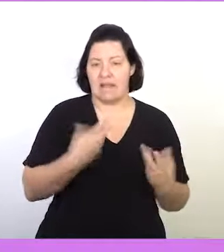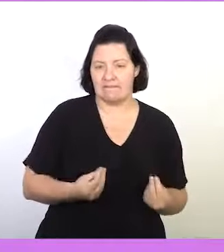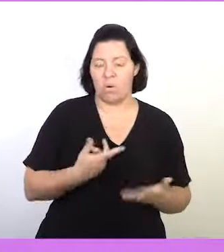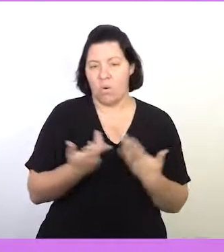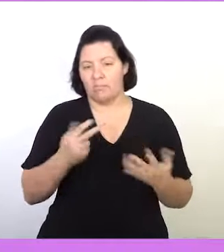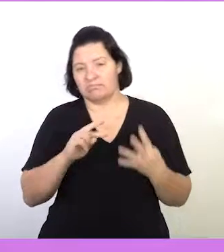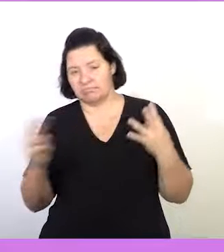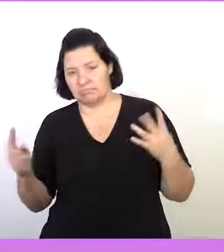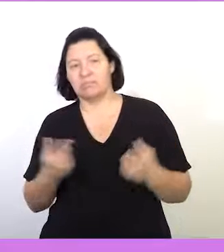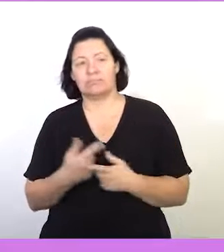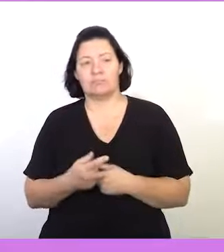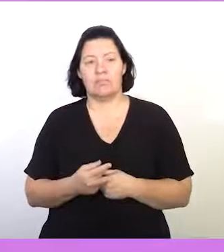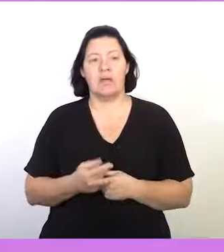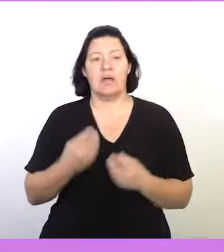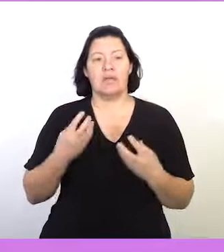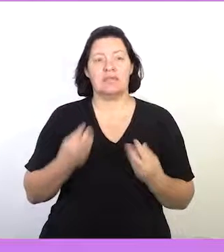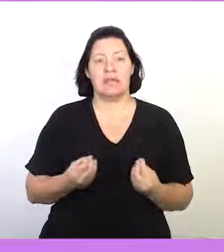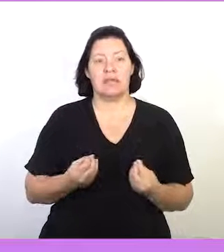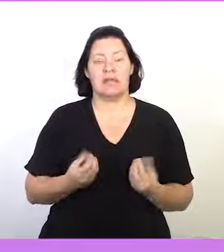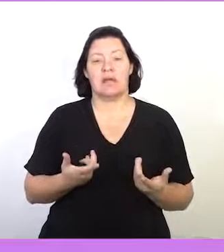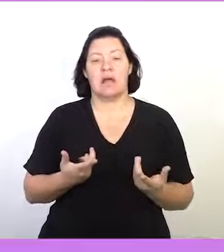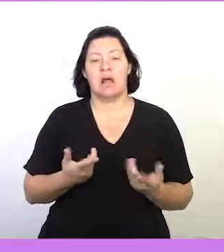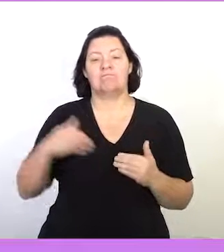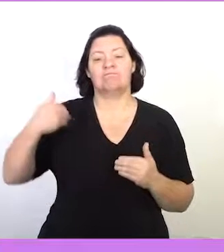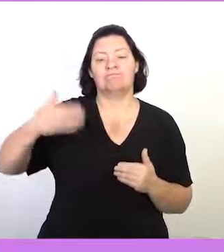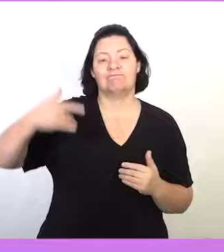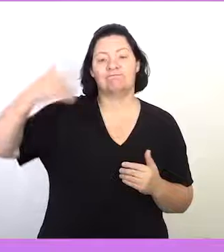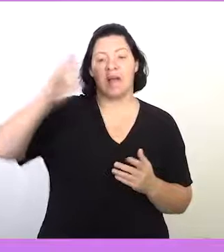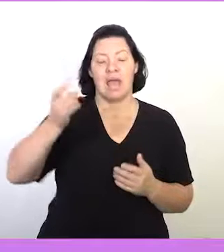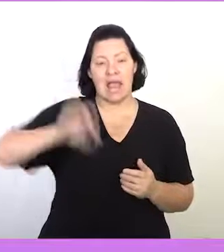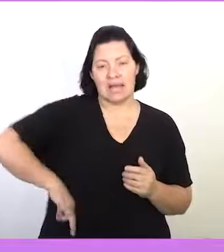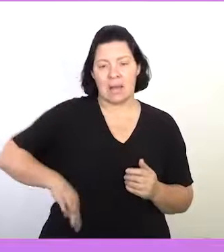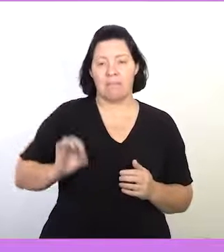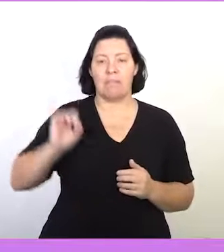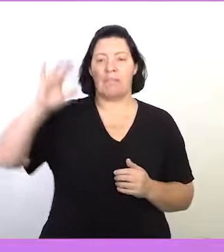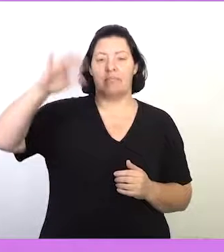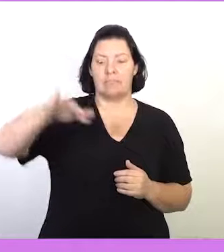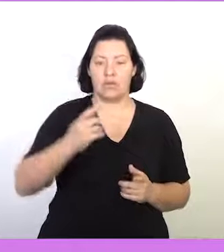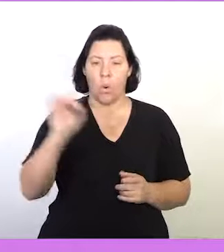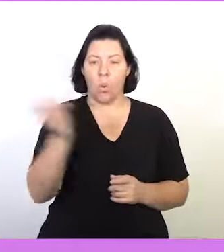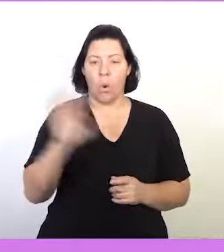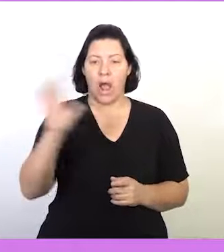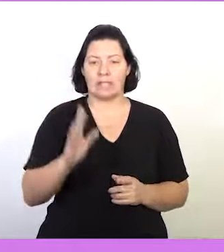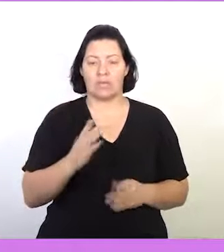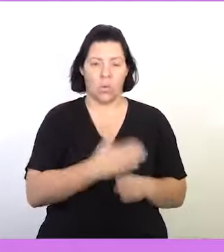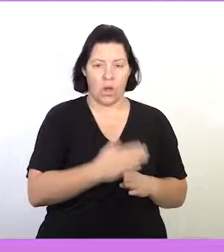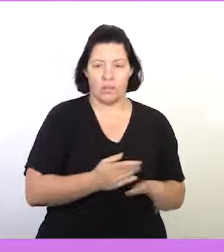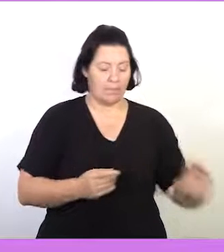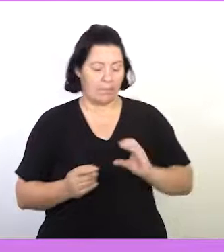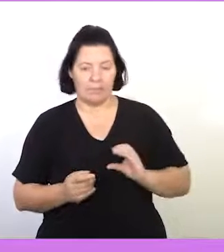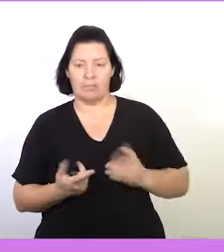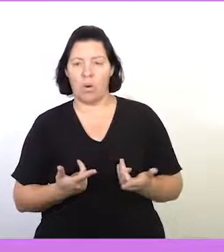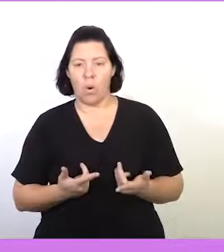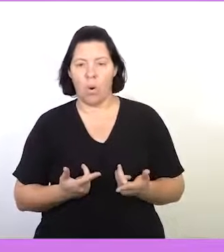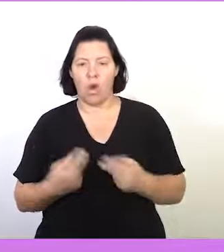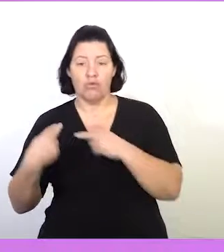be fines. And then we have thirdly, occasional income. That is now a once-off income, or sometimes we refer to